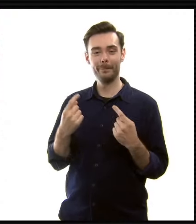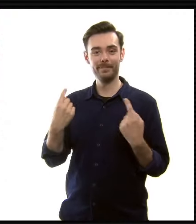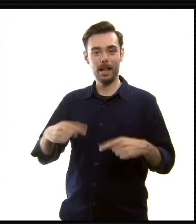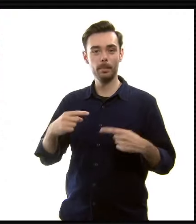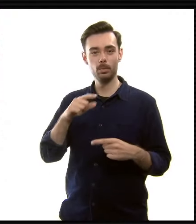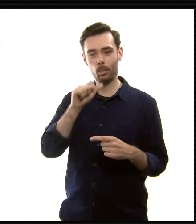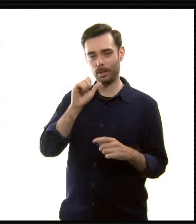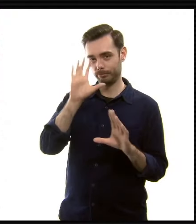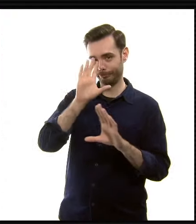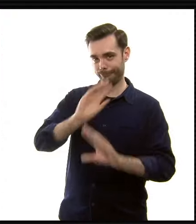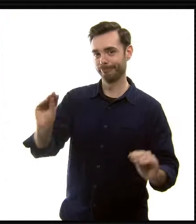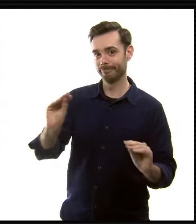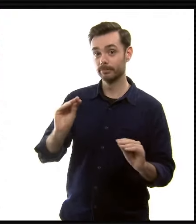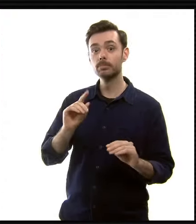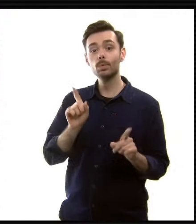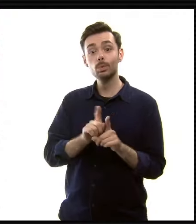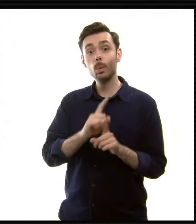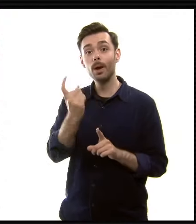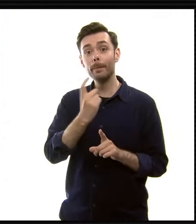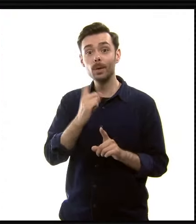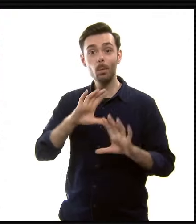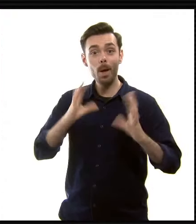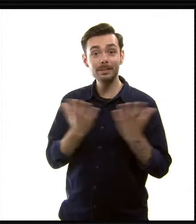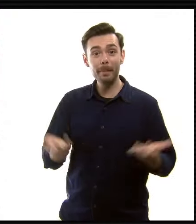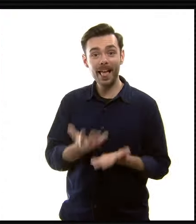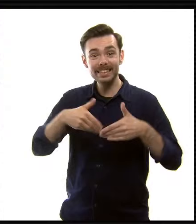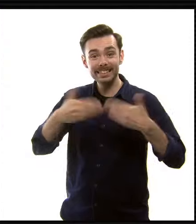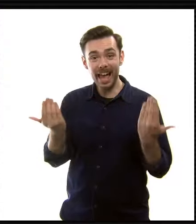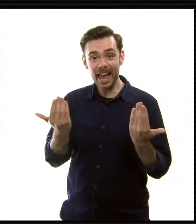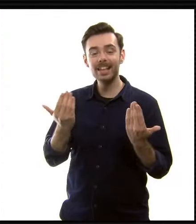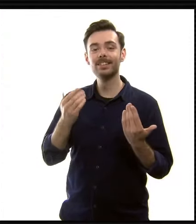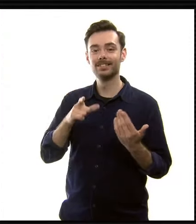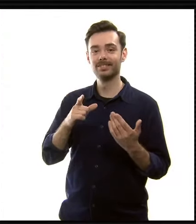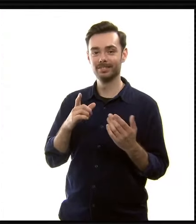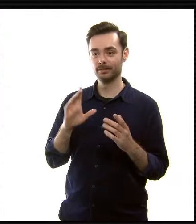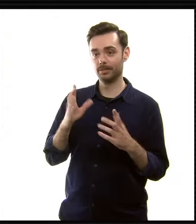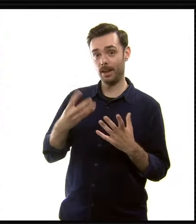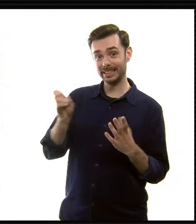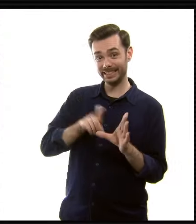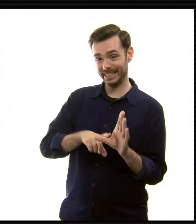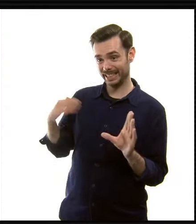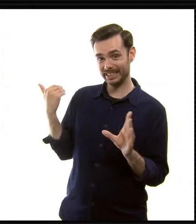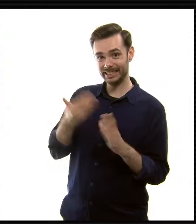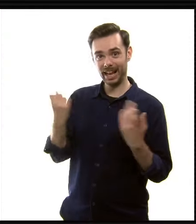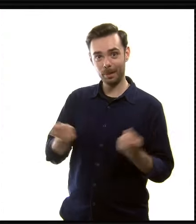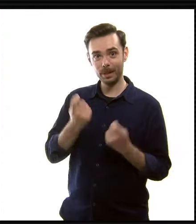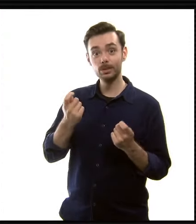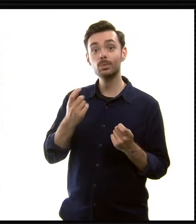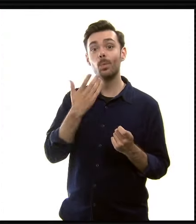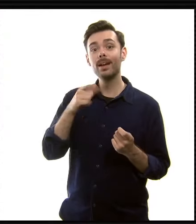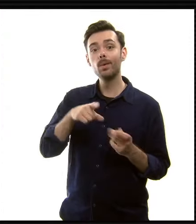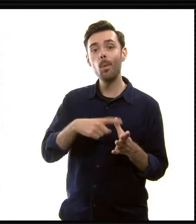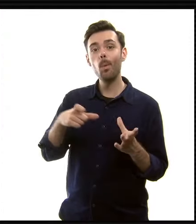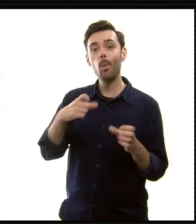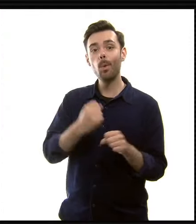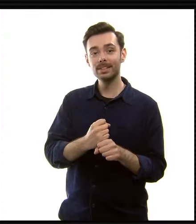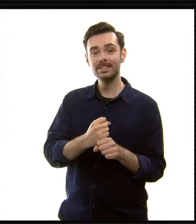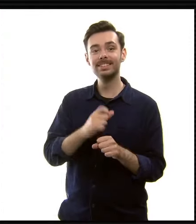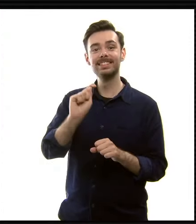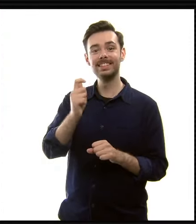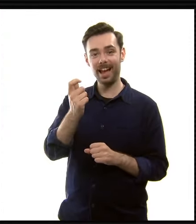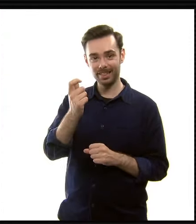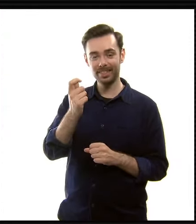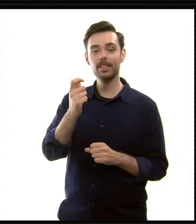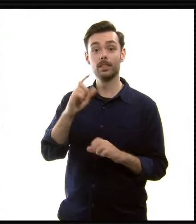Play Day. It's the culmination of LEGO's group 90th anniversary celebration. Yeah, so on August the 10th, we are inviting the whole